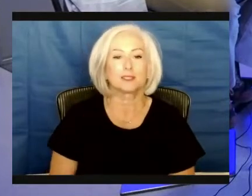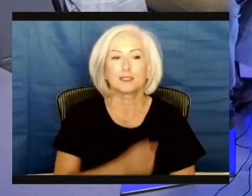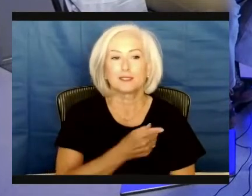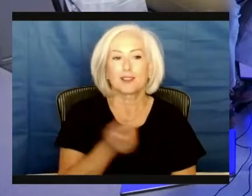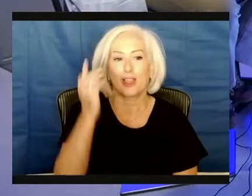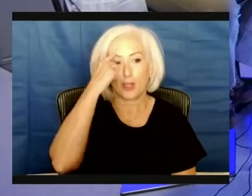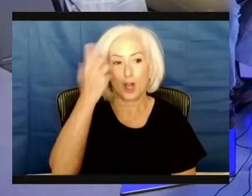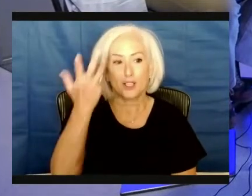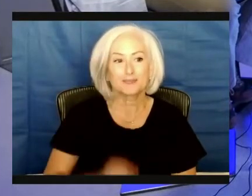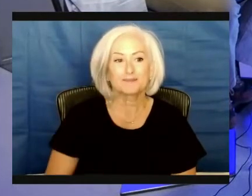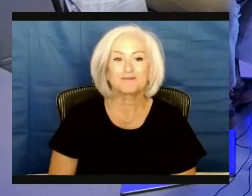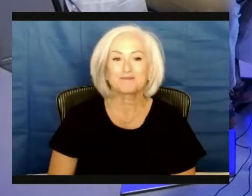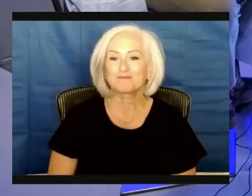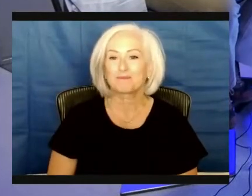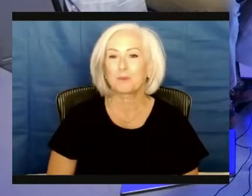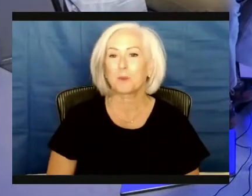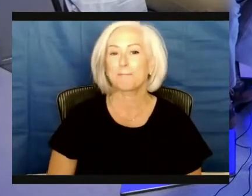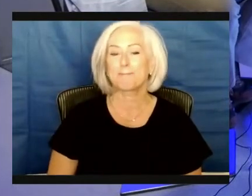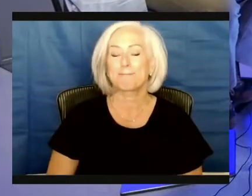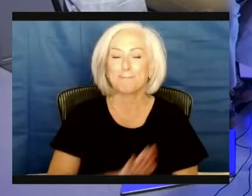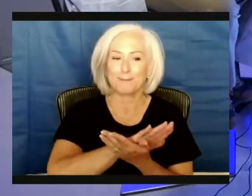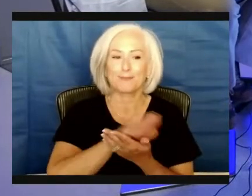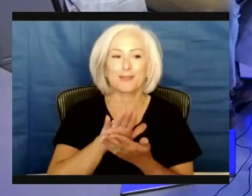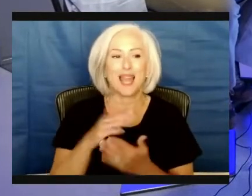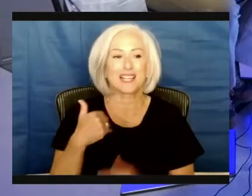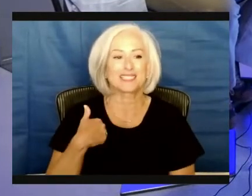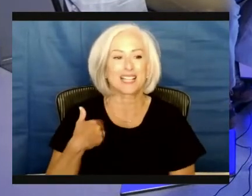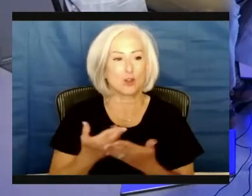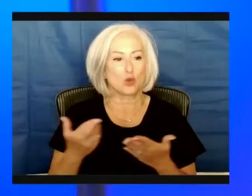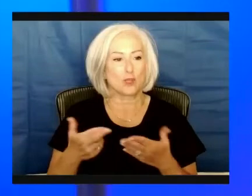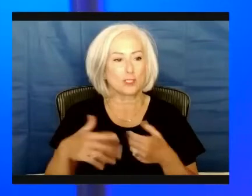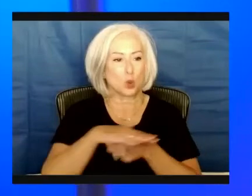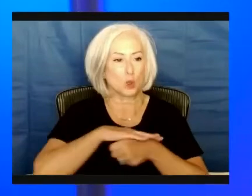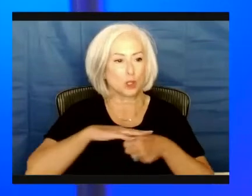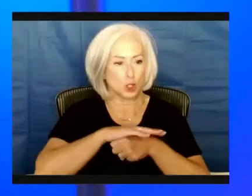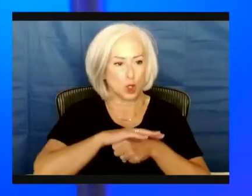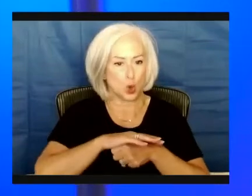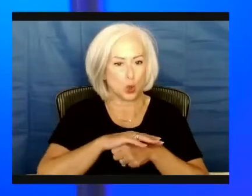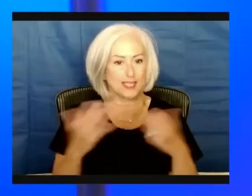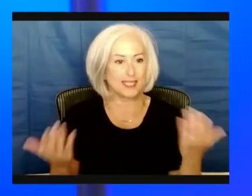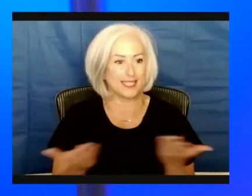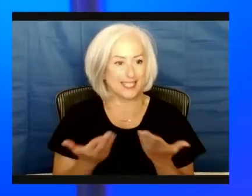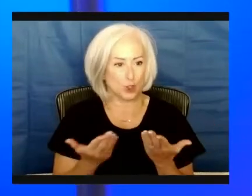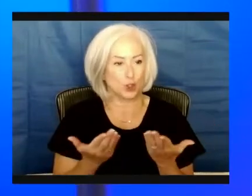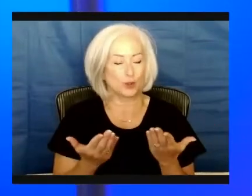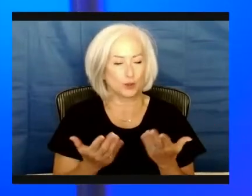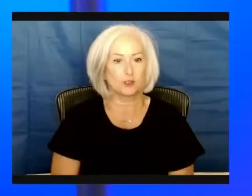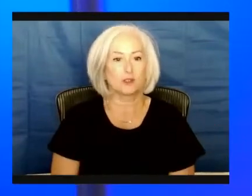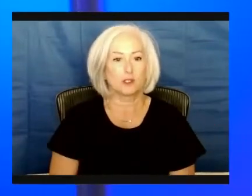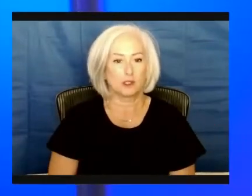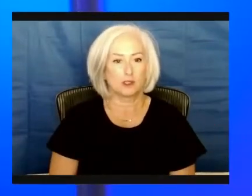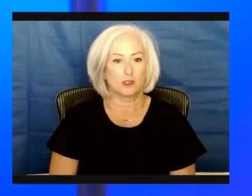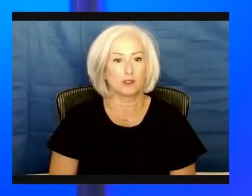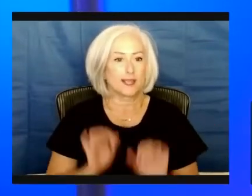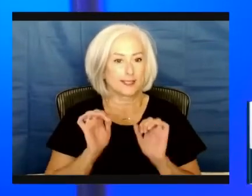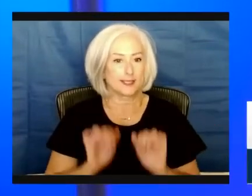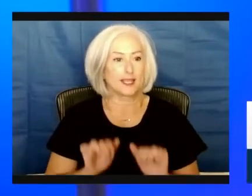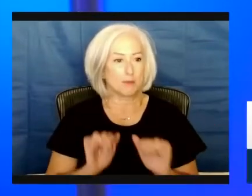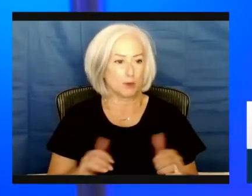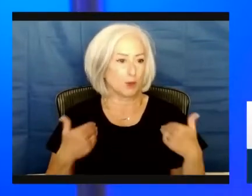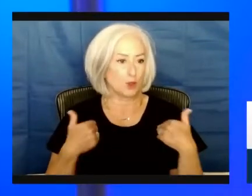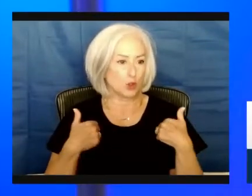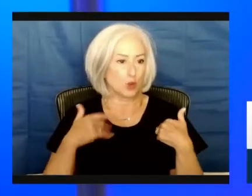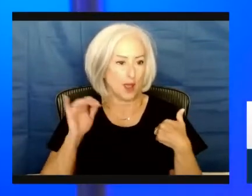Well, I think it's nice having a resource locally in the region that is capable of having that. So I mean,